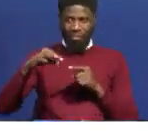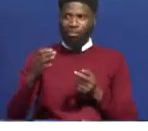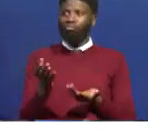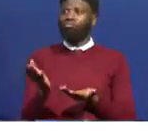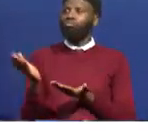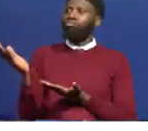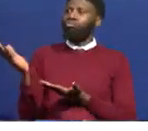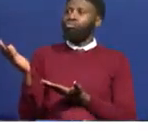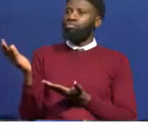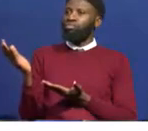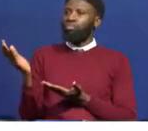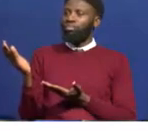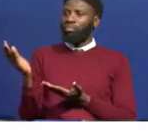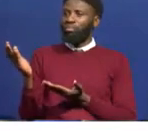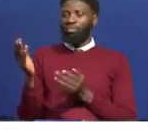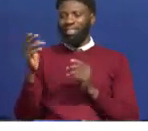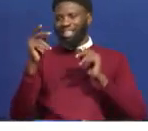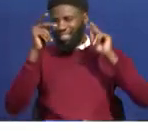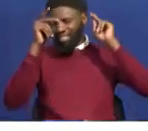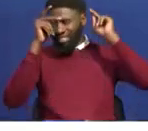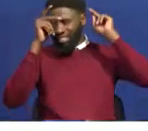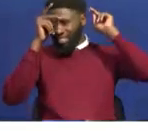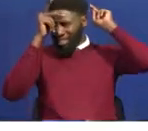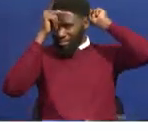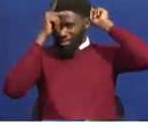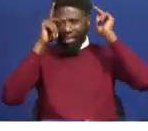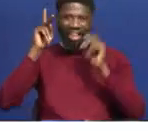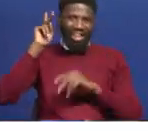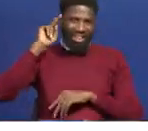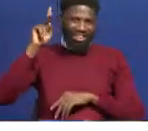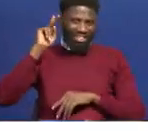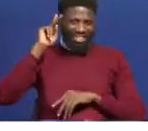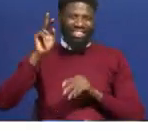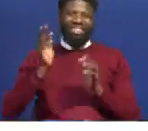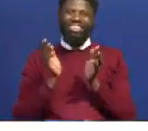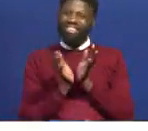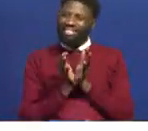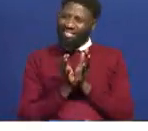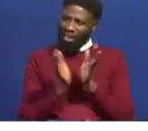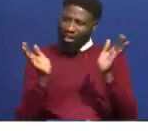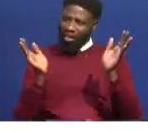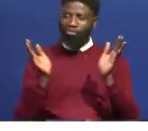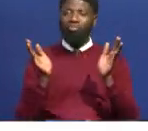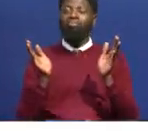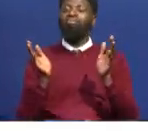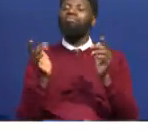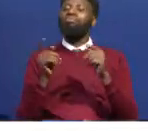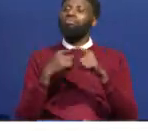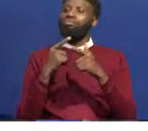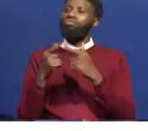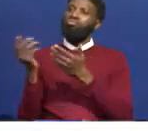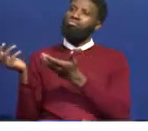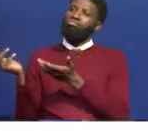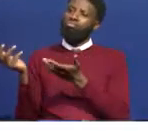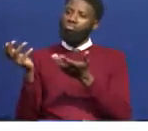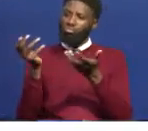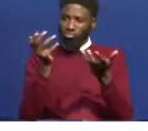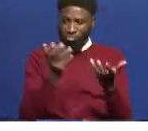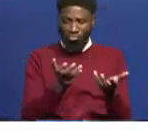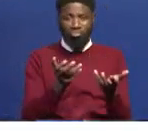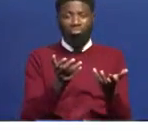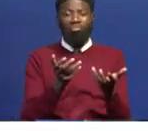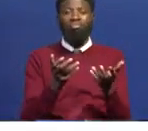in the area of Kisii, Kakamega, and beyond, for this produce to be brought here and